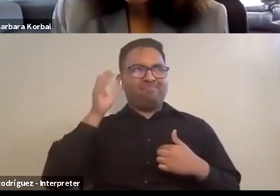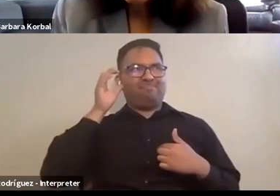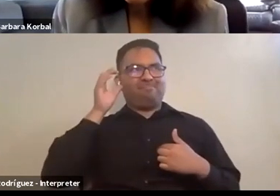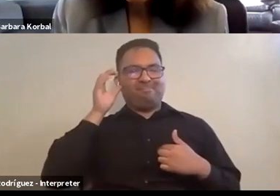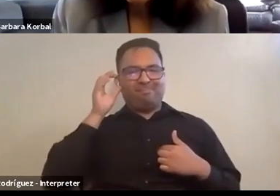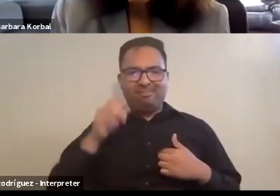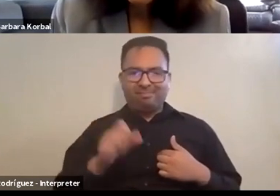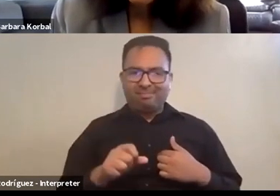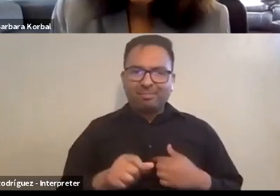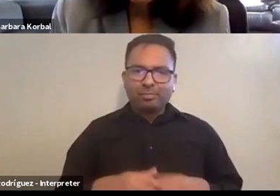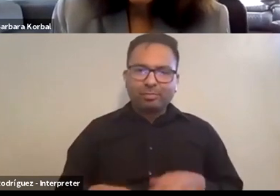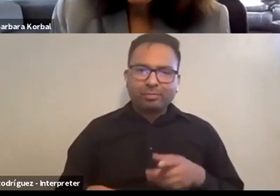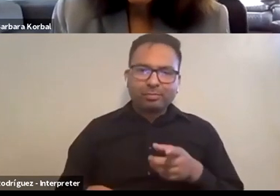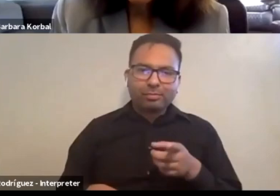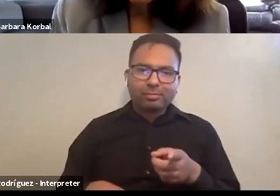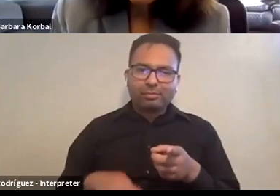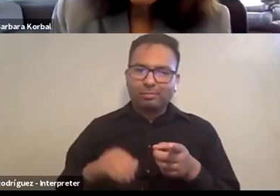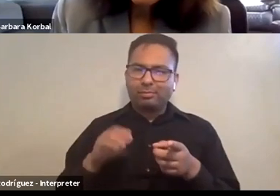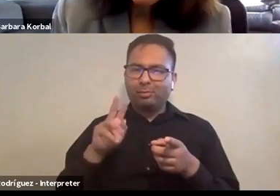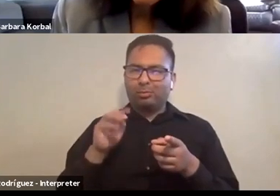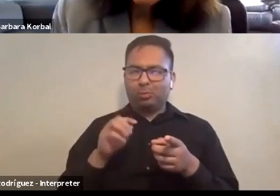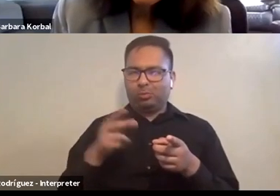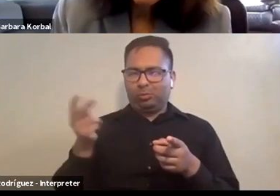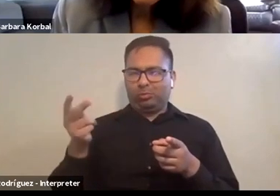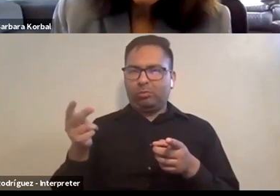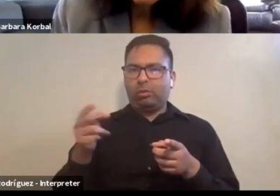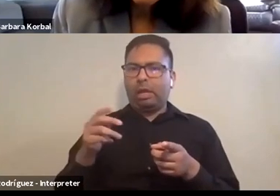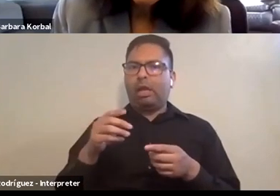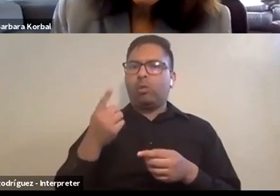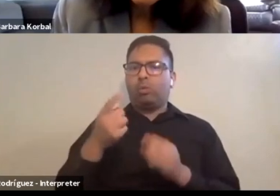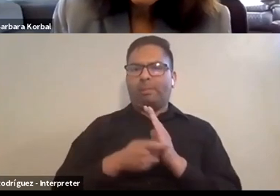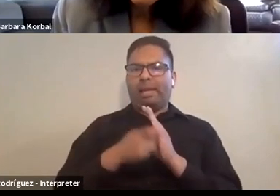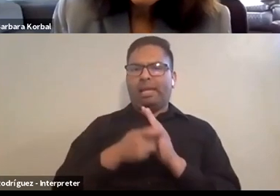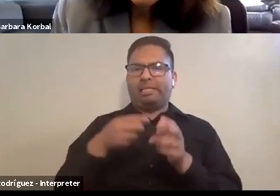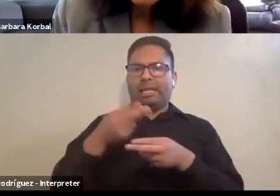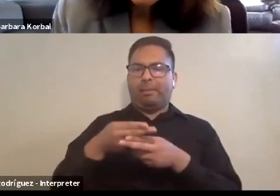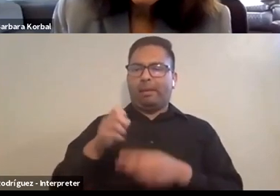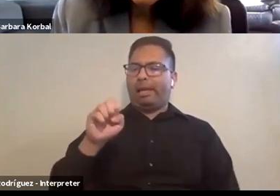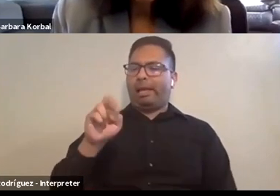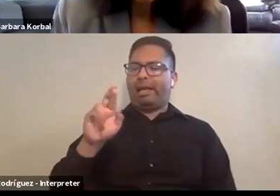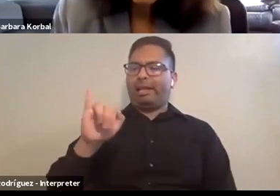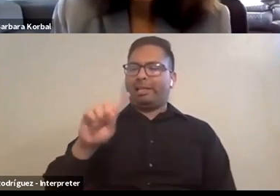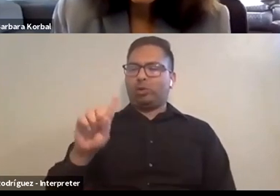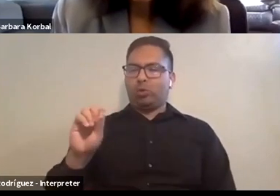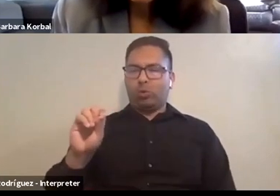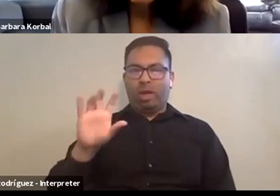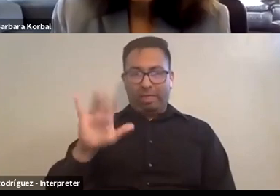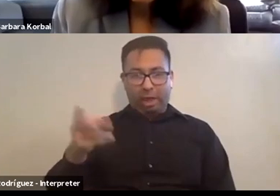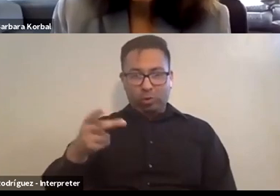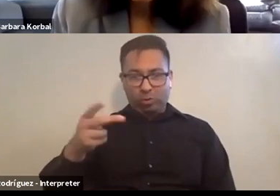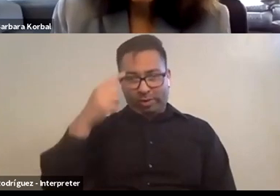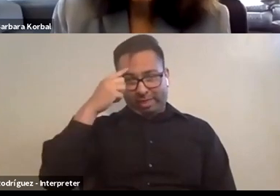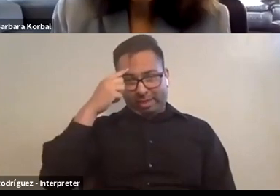Margaret. And Gabriela, is the magazine Erizo the one you're thinking of? That's it. That's yes. It.